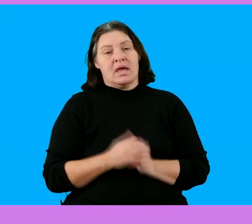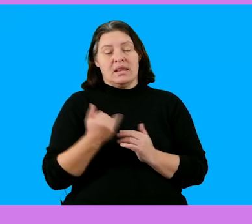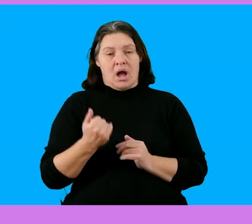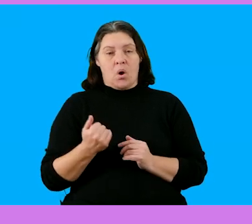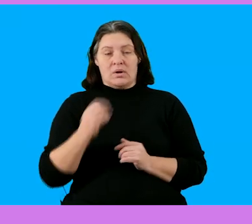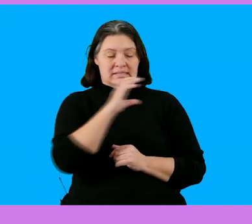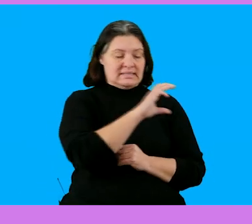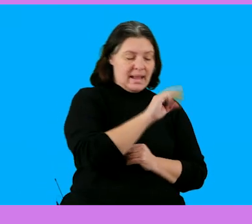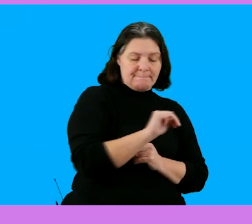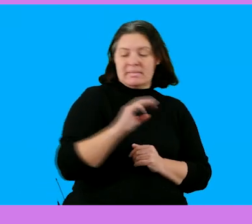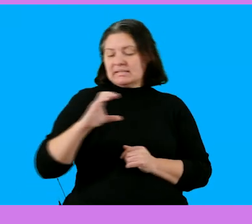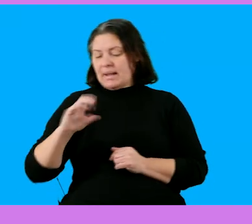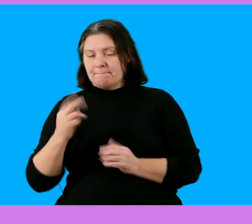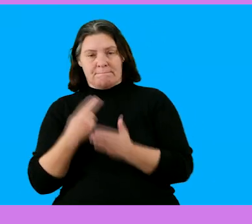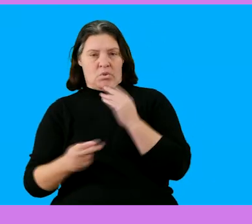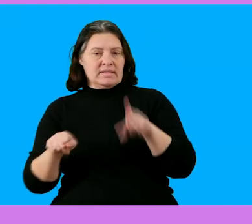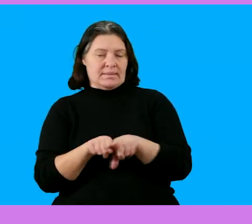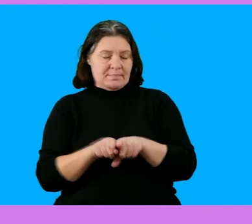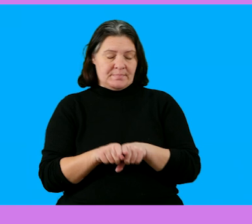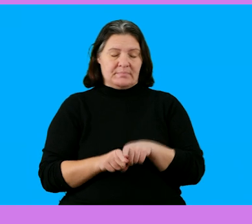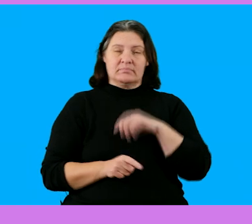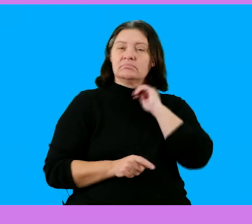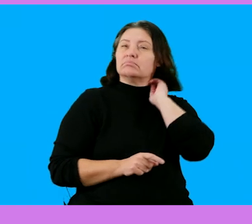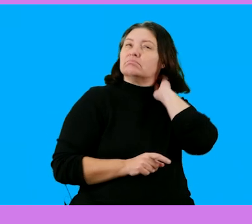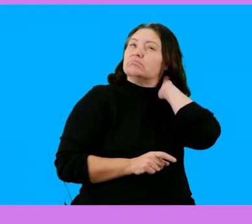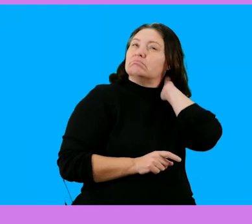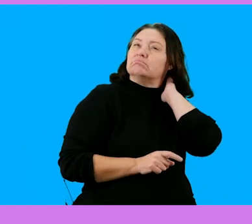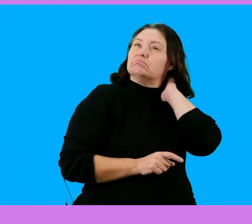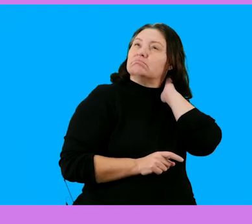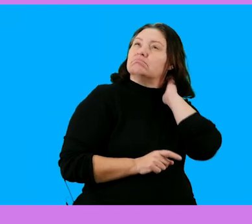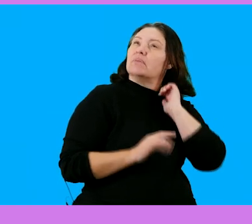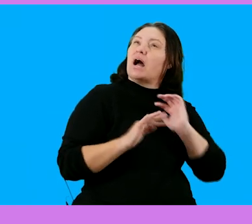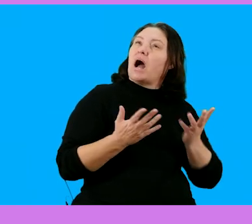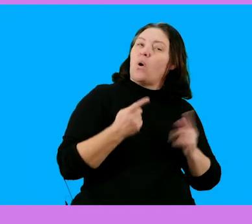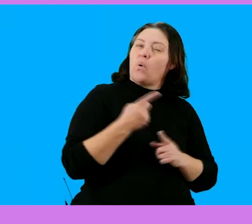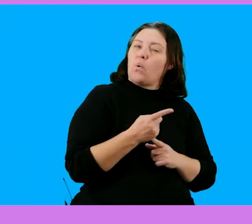centimeters. Now both my units are the same. Okay, and note again, how did I go from